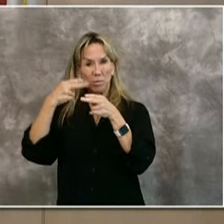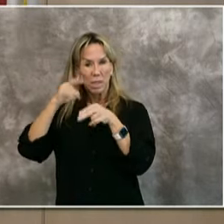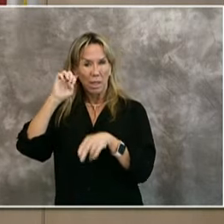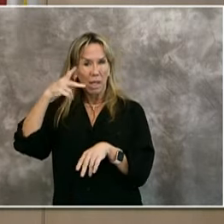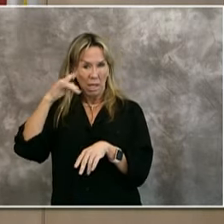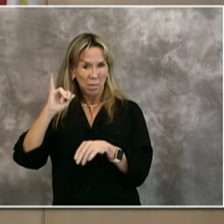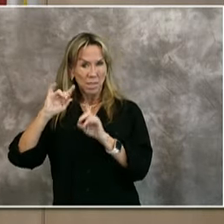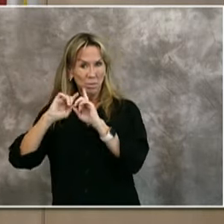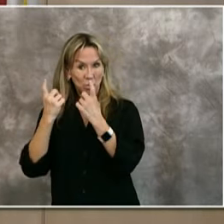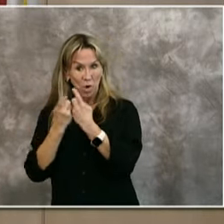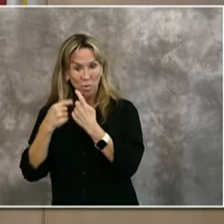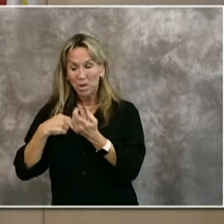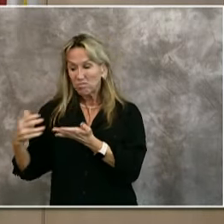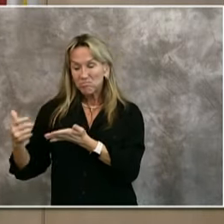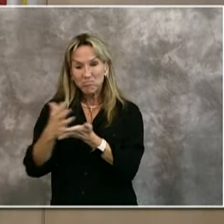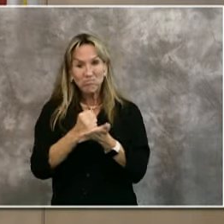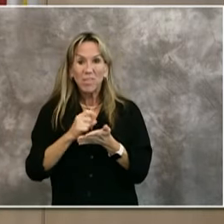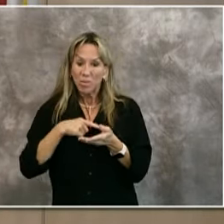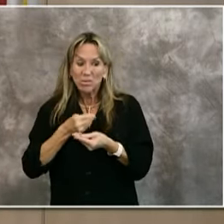with you.